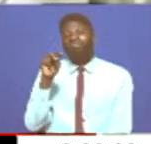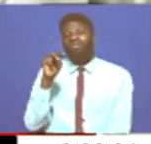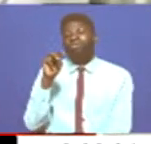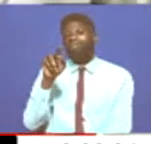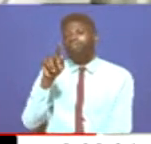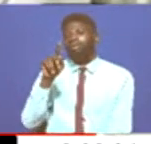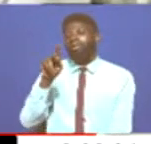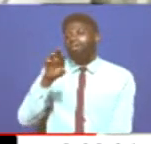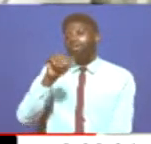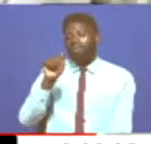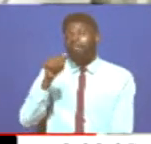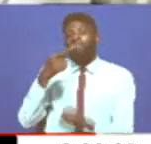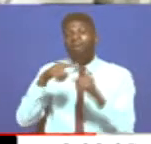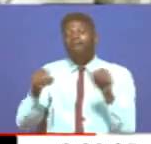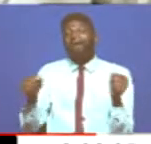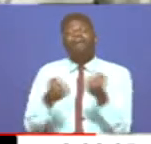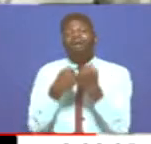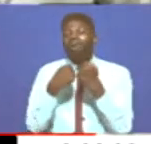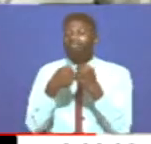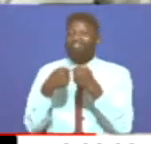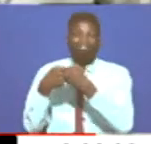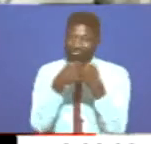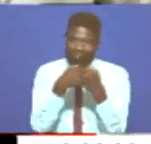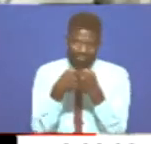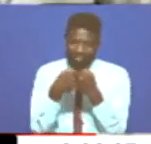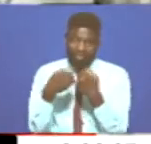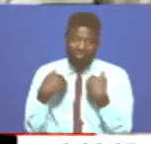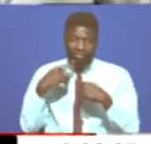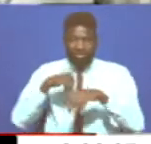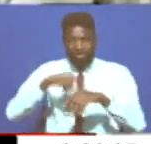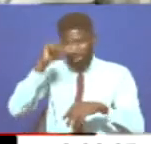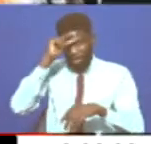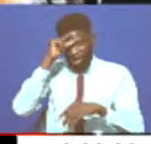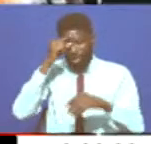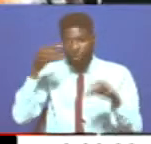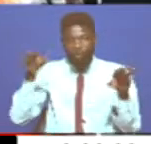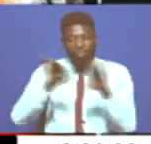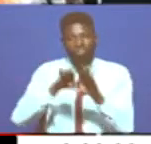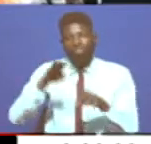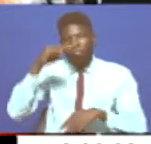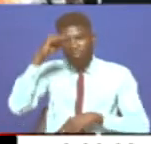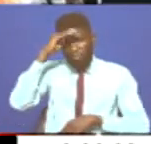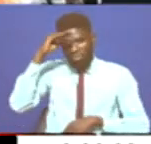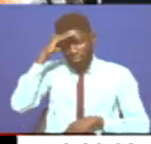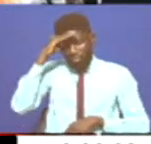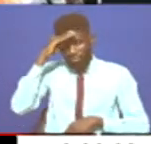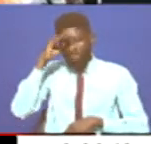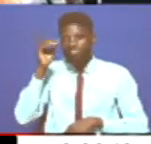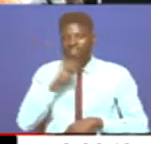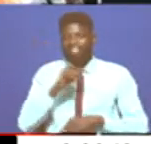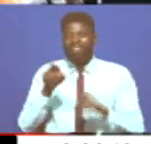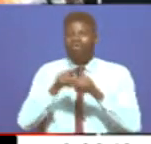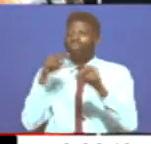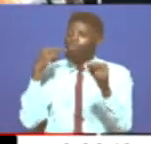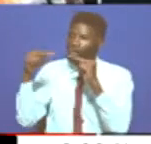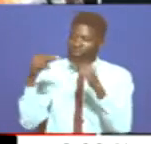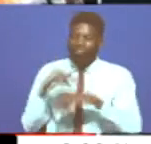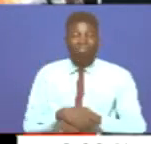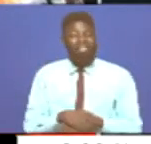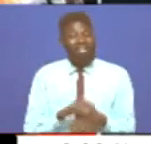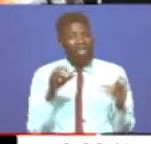into financial headwinds when the government closed bars and restaurants. The company's attempt to engage with KRA has